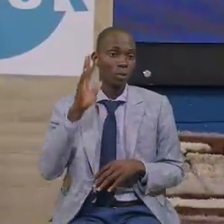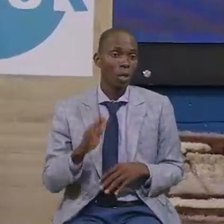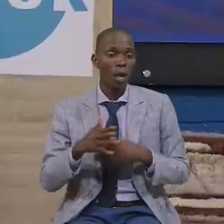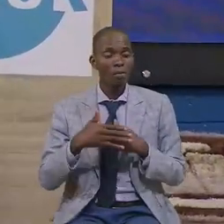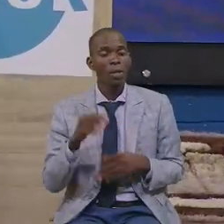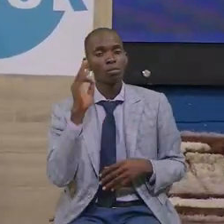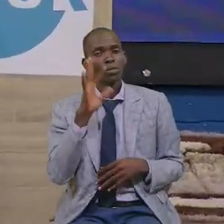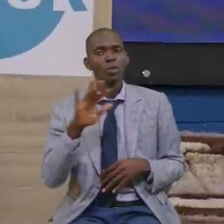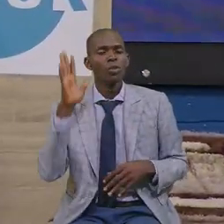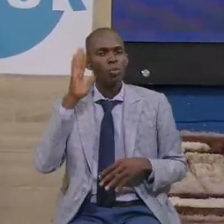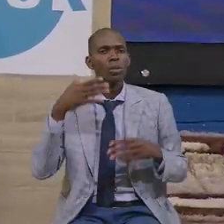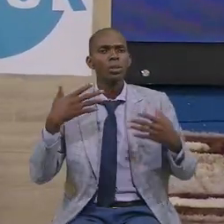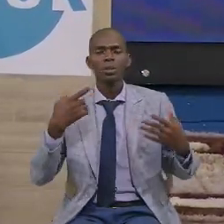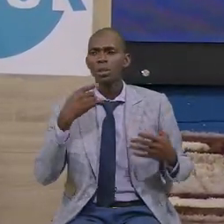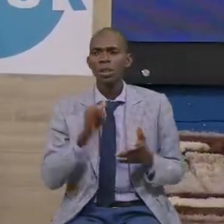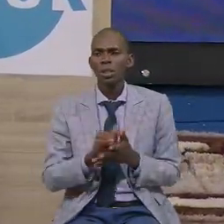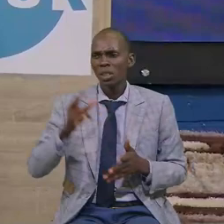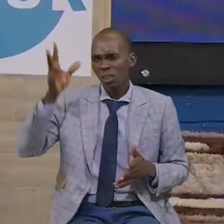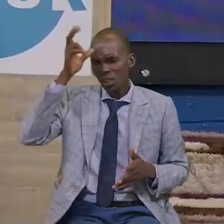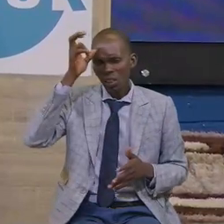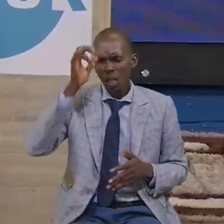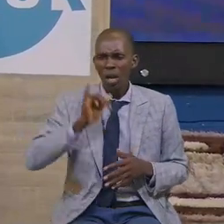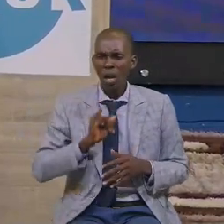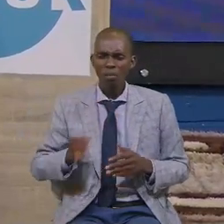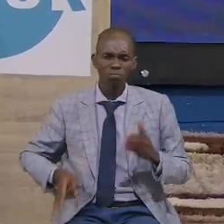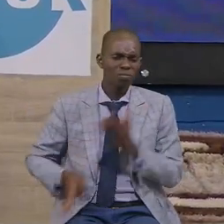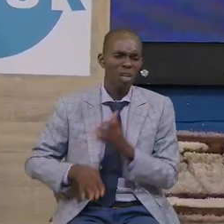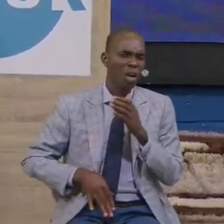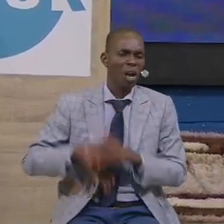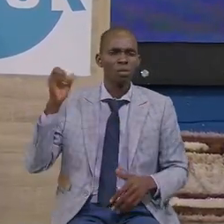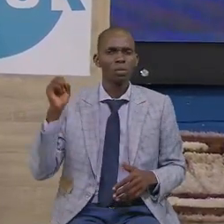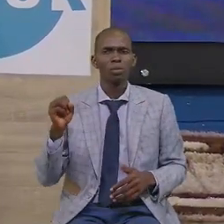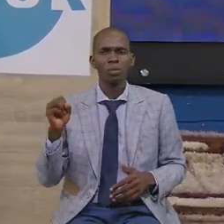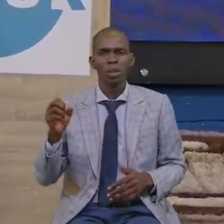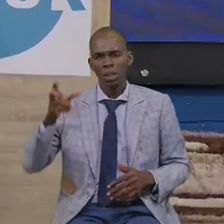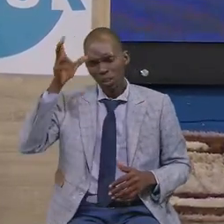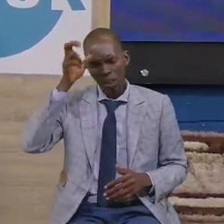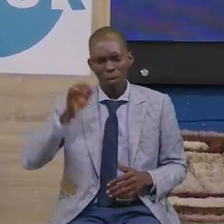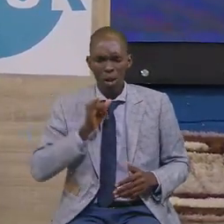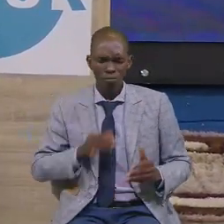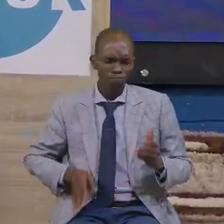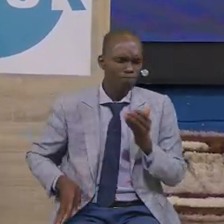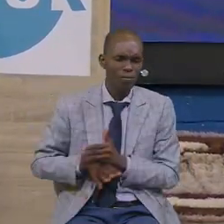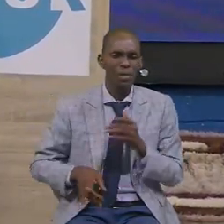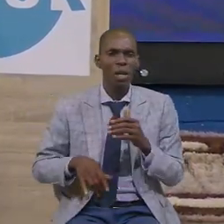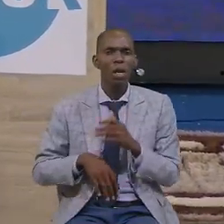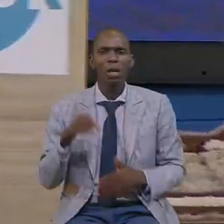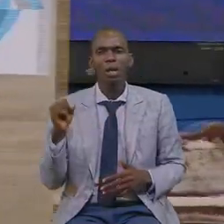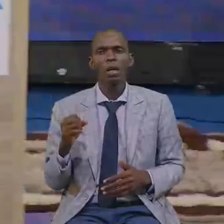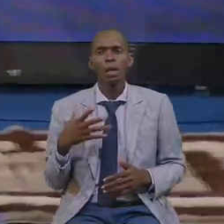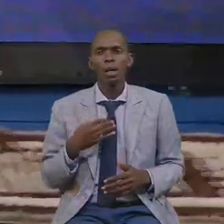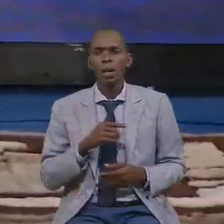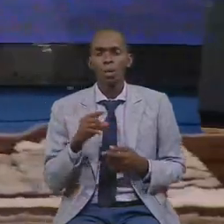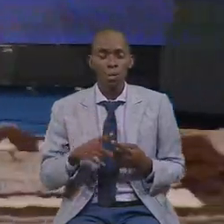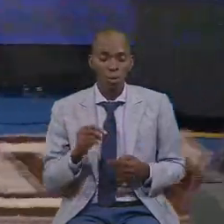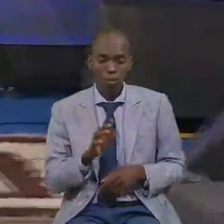he'll say, Satan, I cast you out. devil, I cast you out. And one of the little